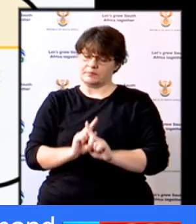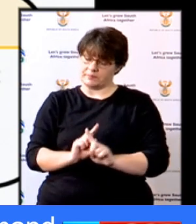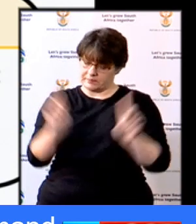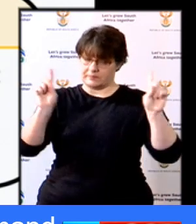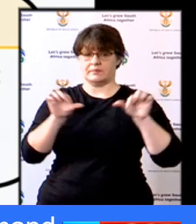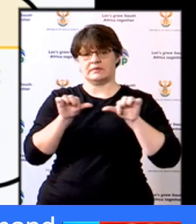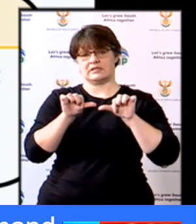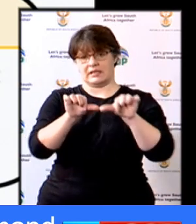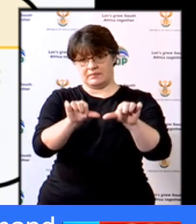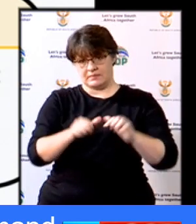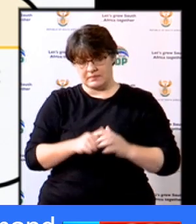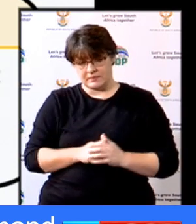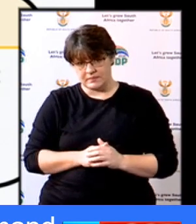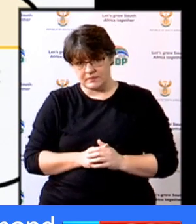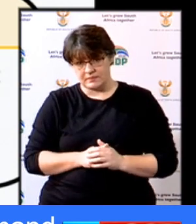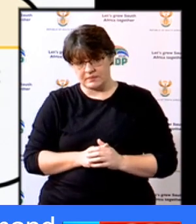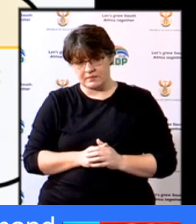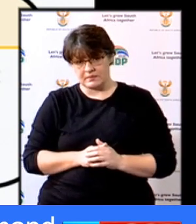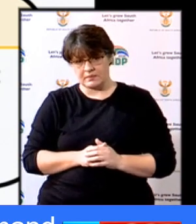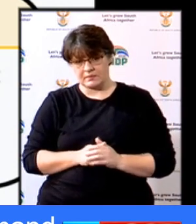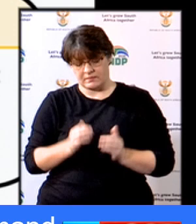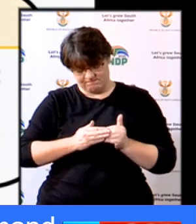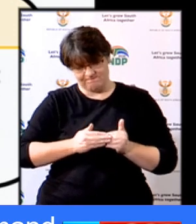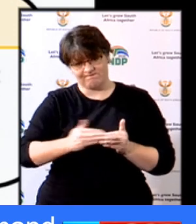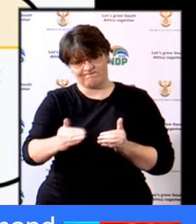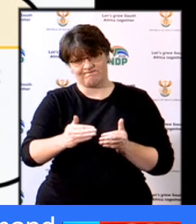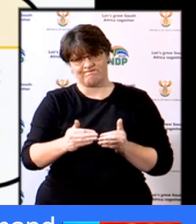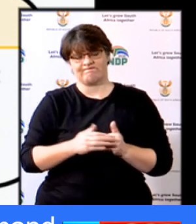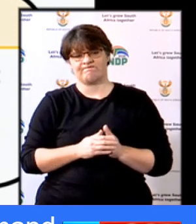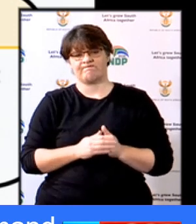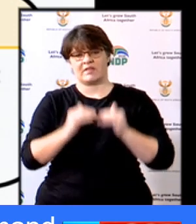prohibited for this period,